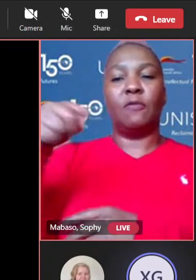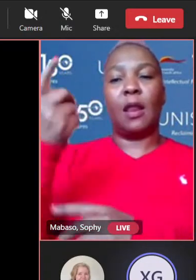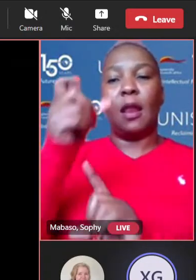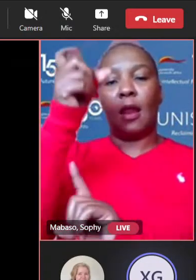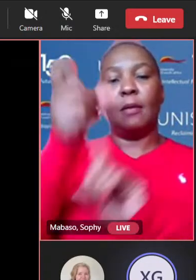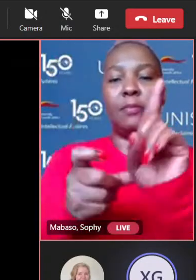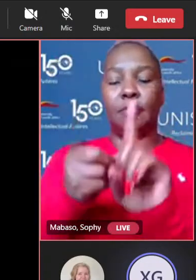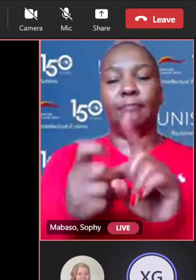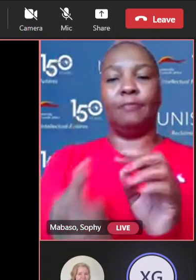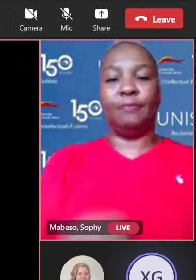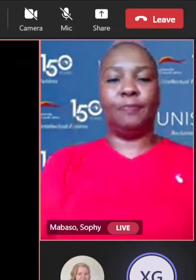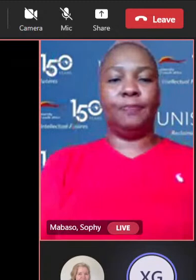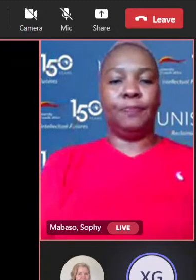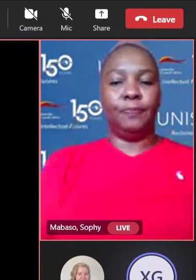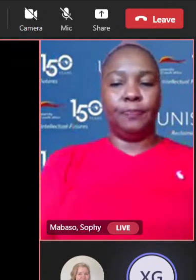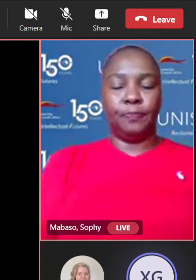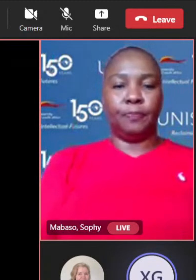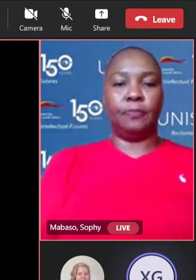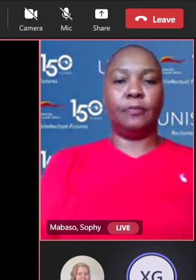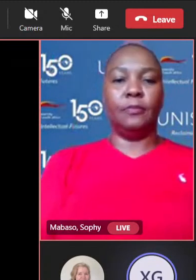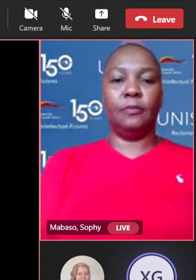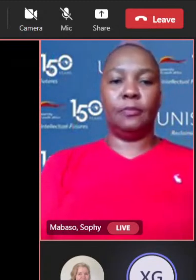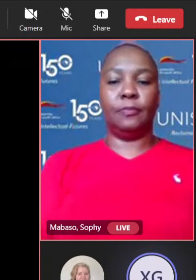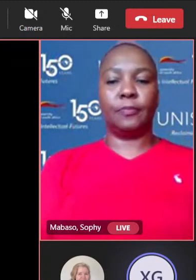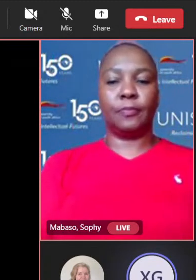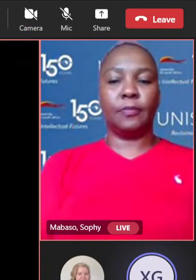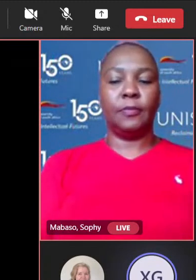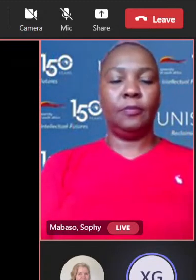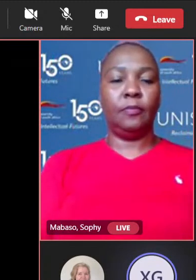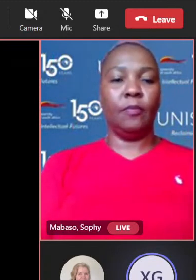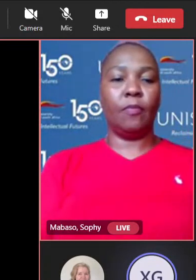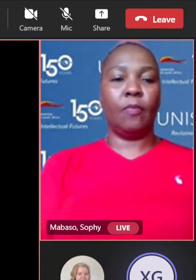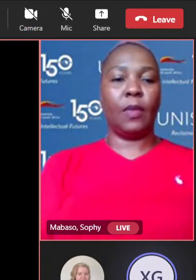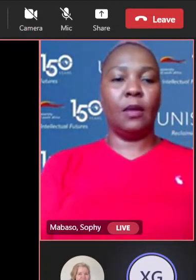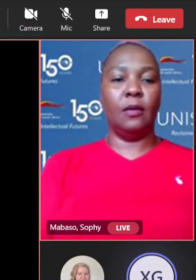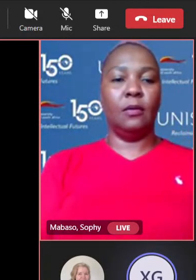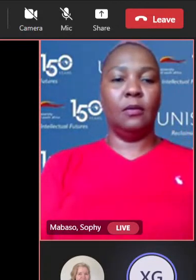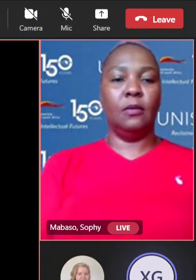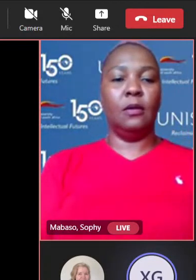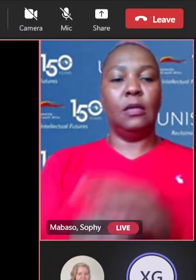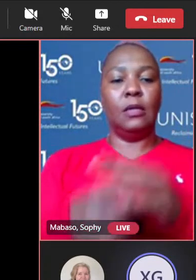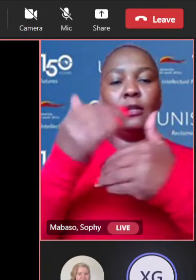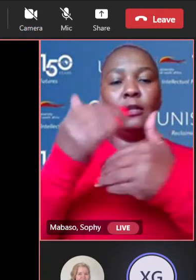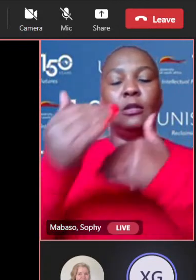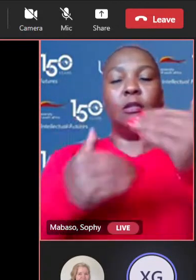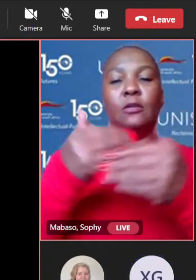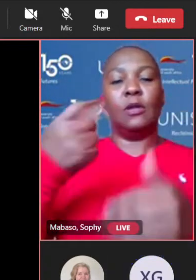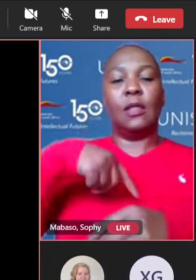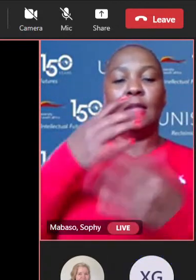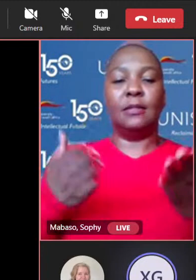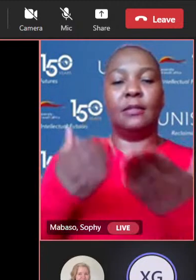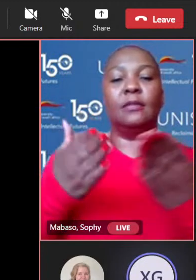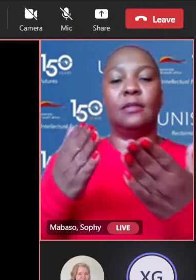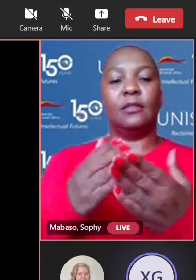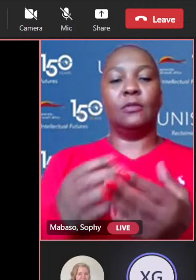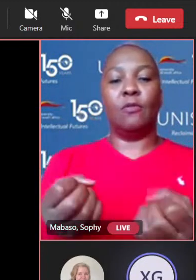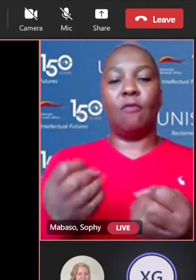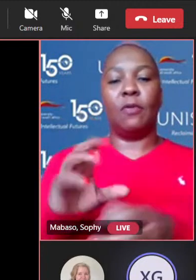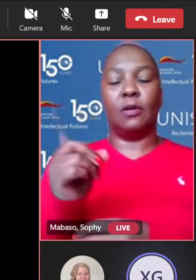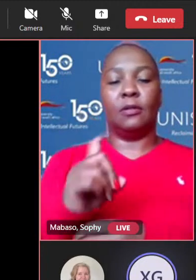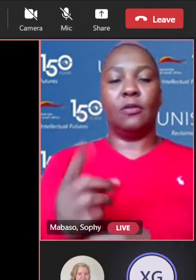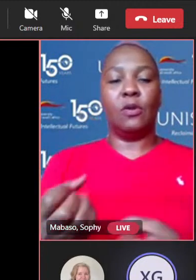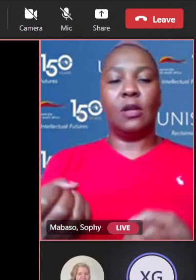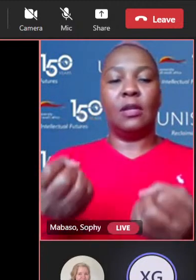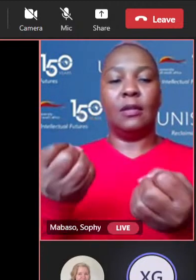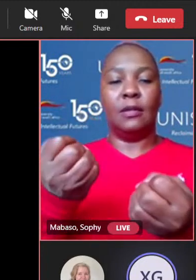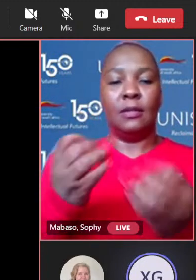next presenter. In continuing with our services that we offer, we also give